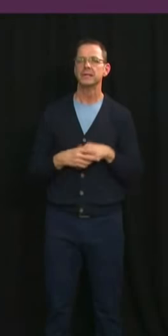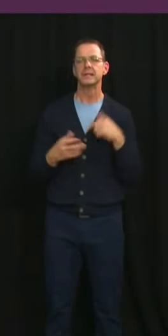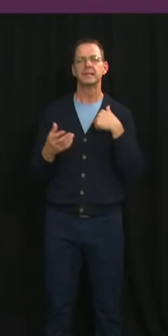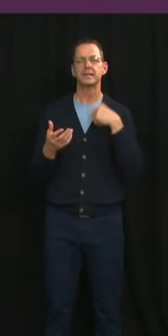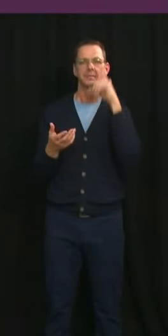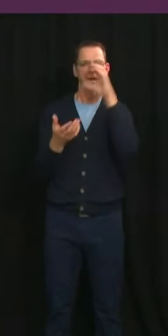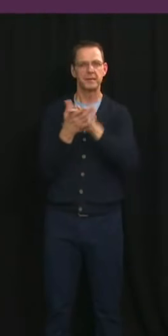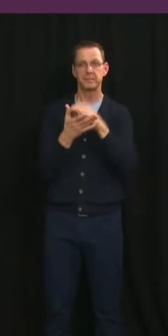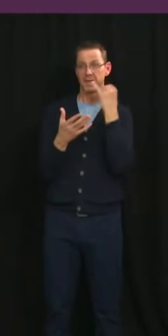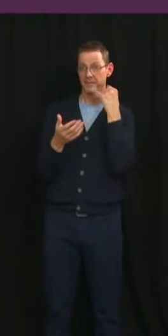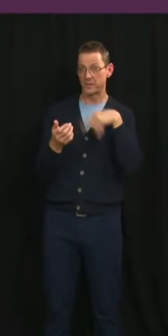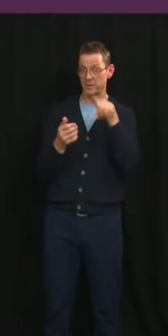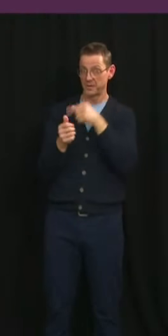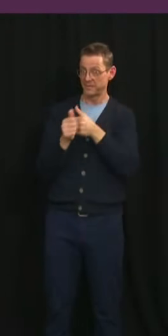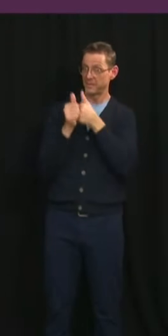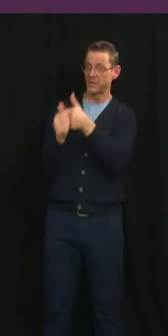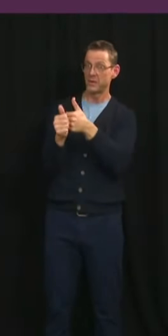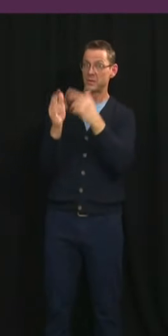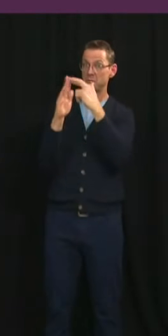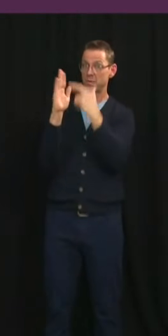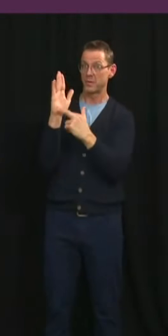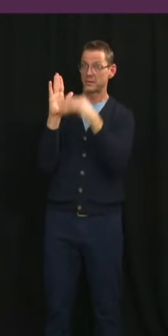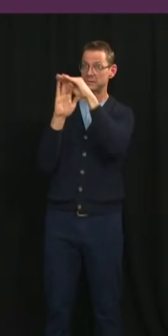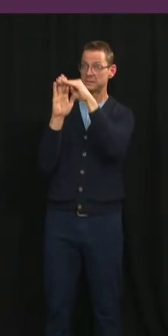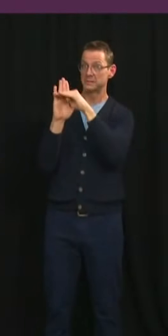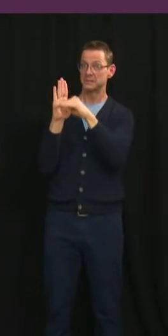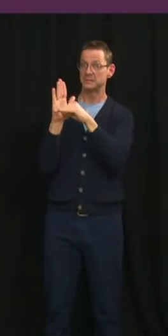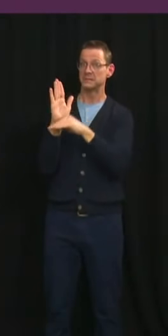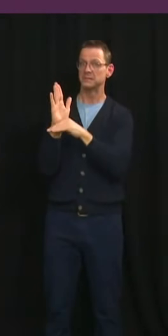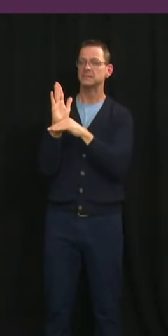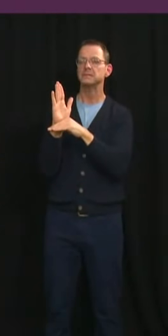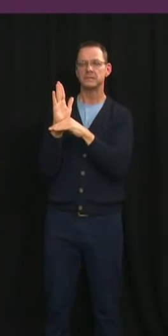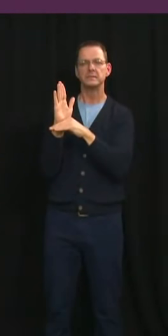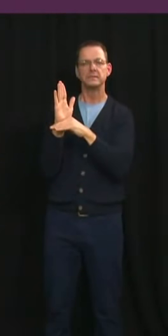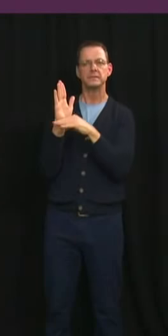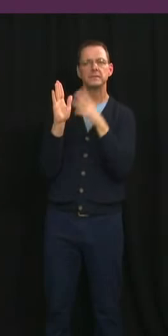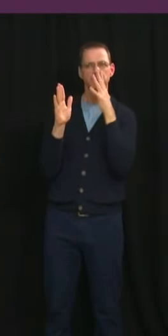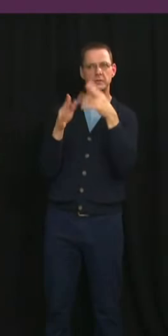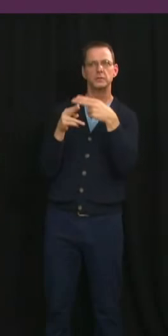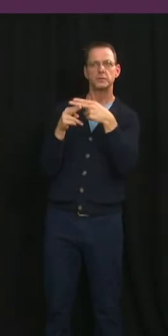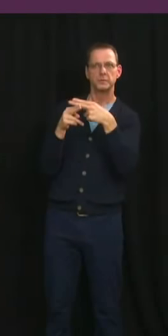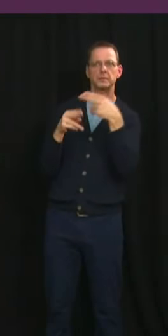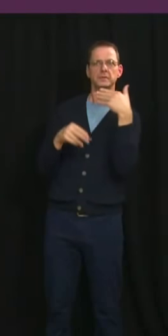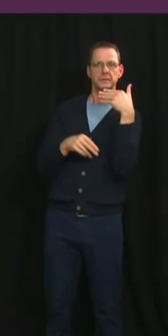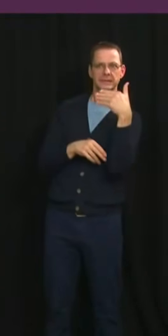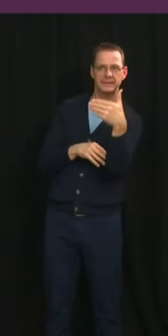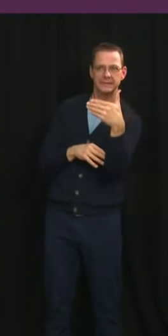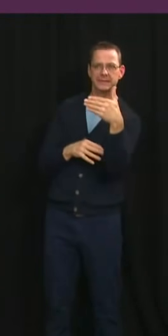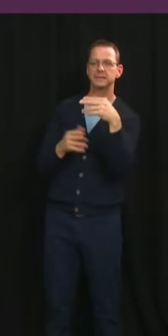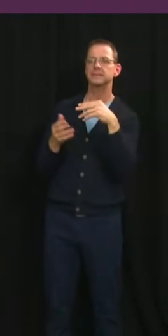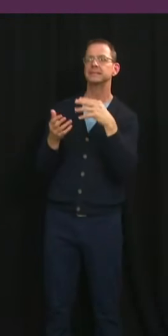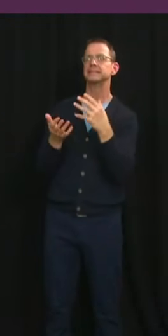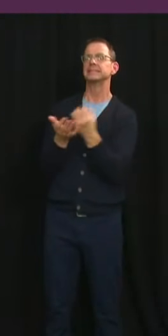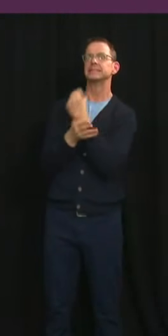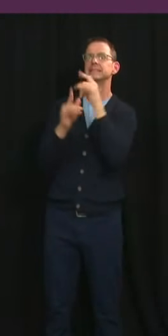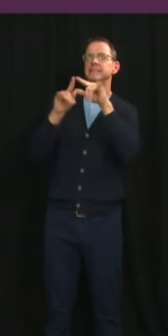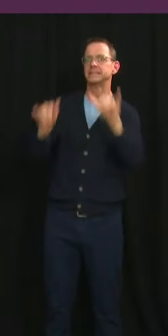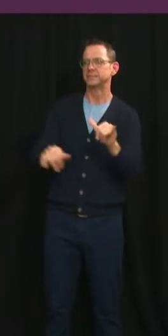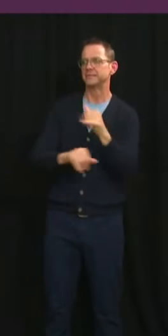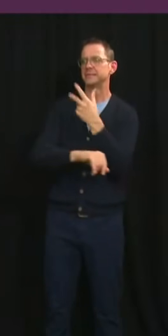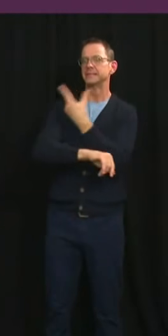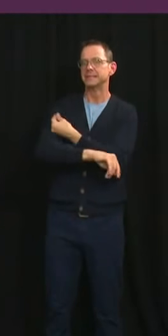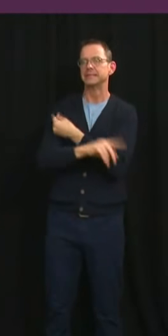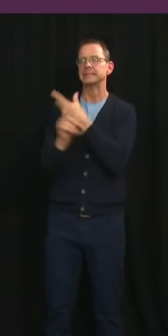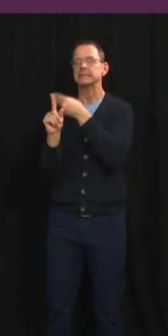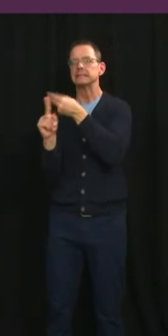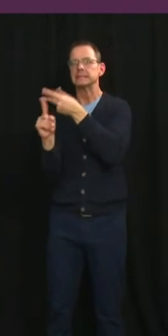we continue to vaccinate more Albertans as fast as we receive the doses from Ottawa. And though it may not